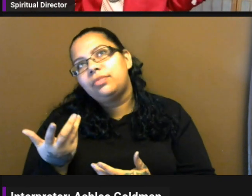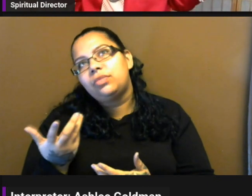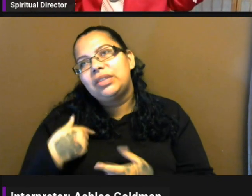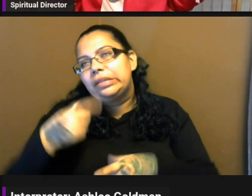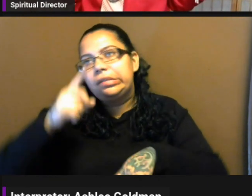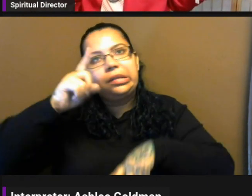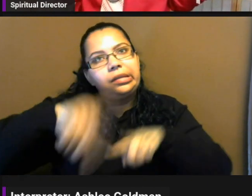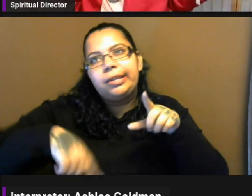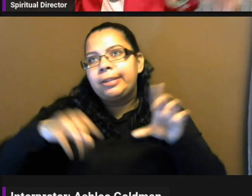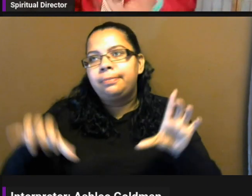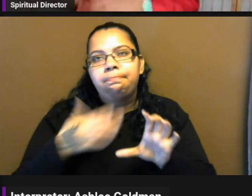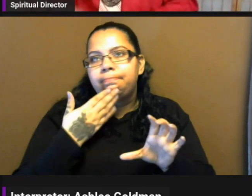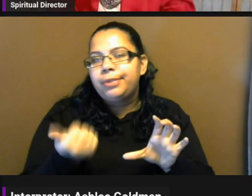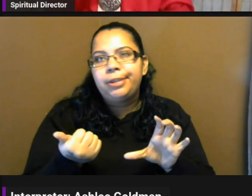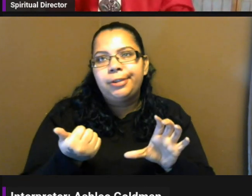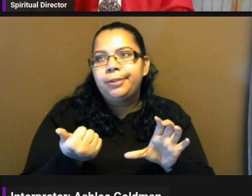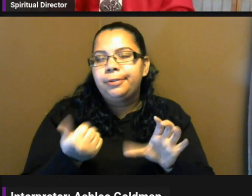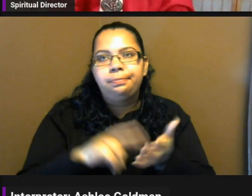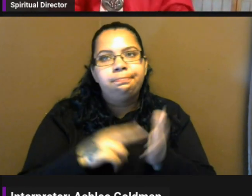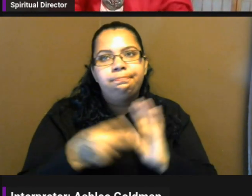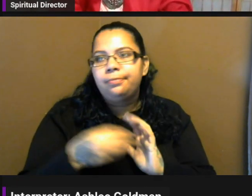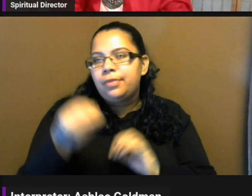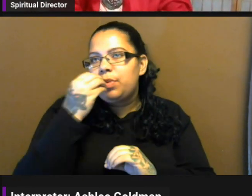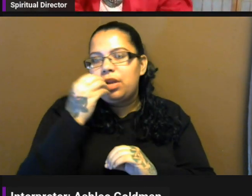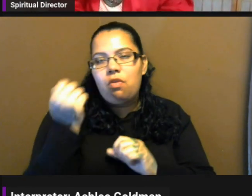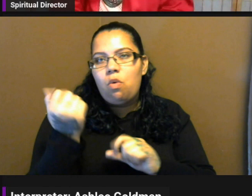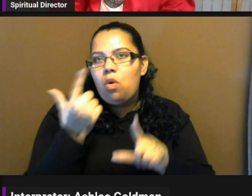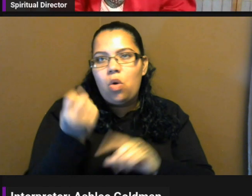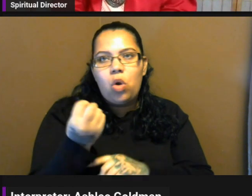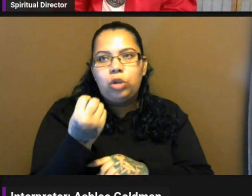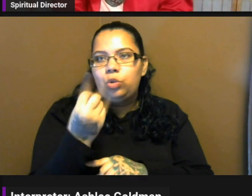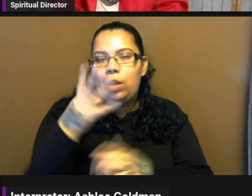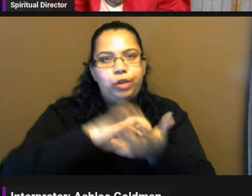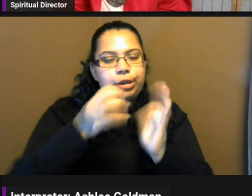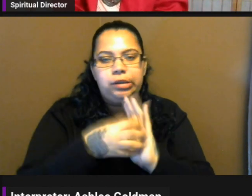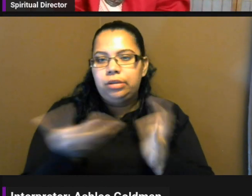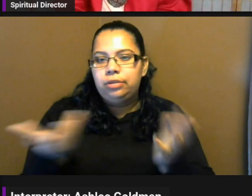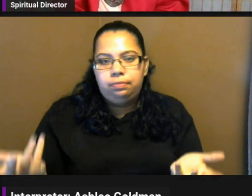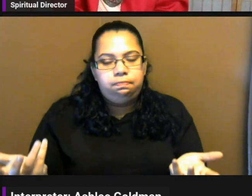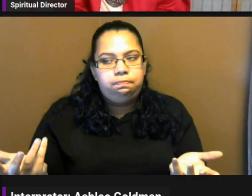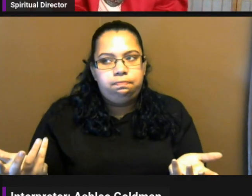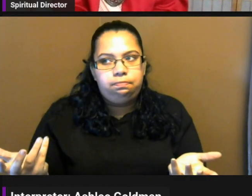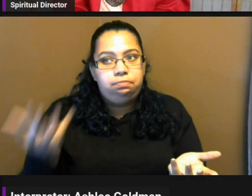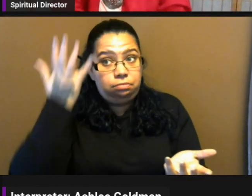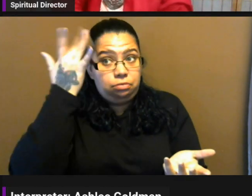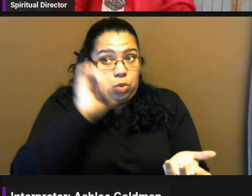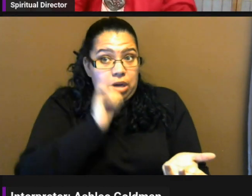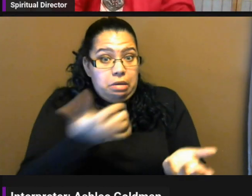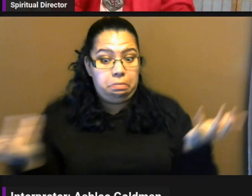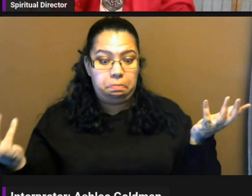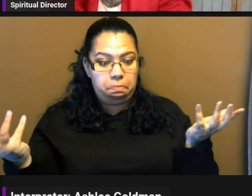can't do better, I'm going to go ahead and eat all 12 of these cookies. I mean, why